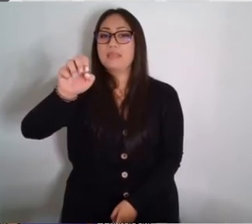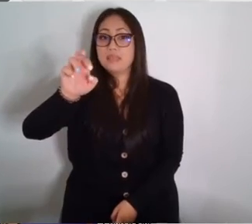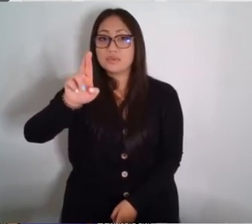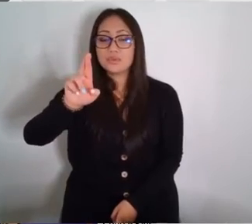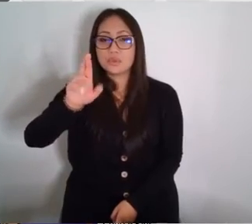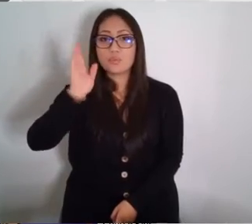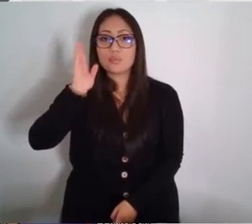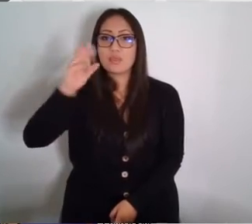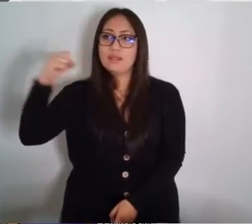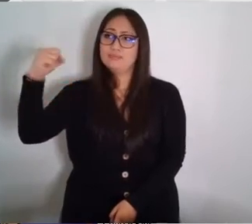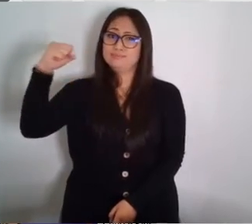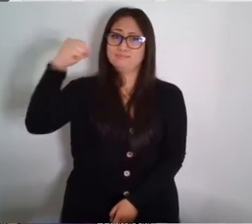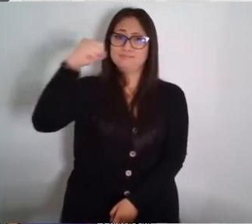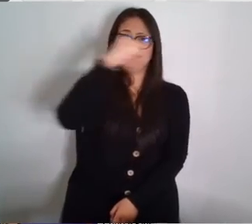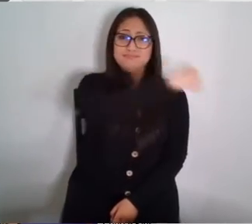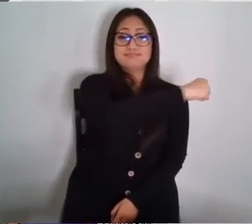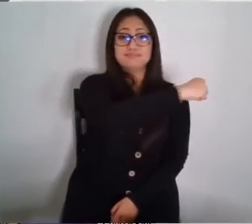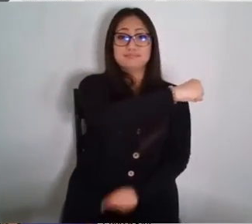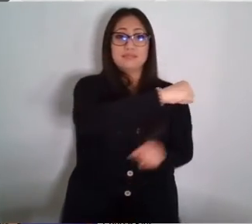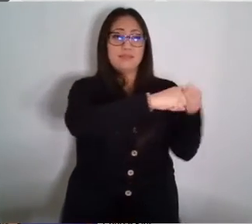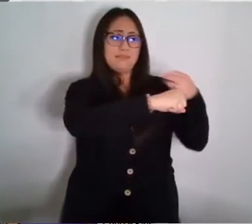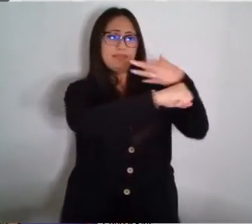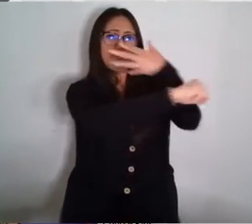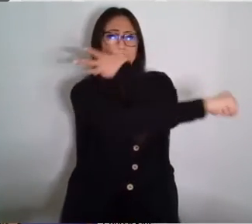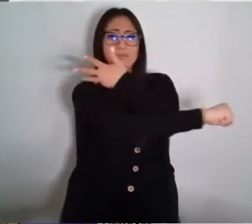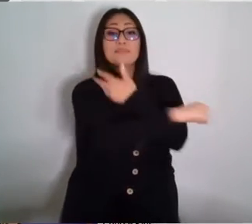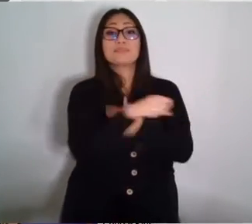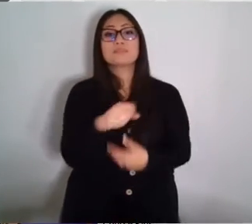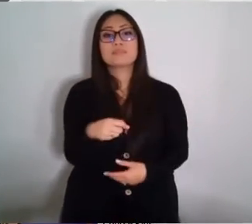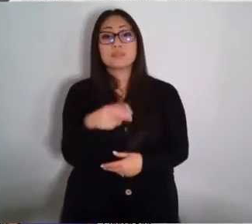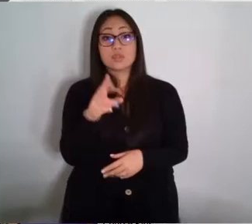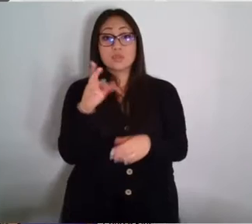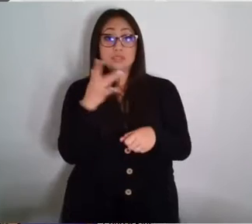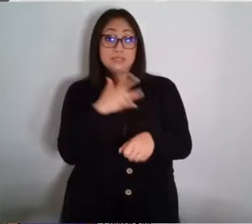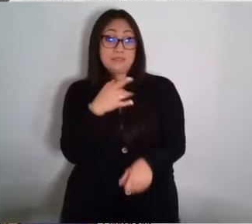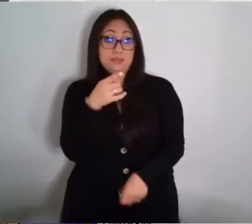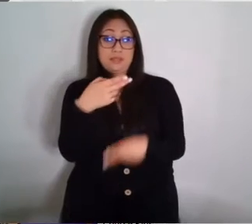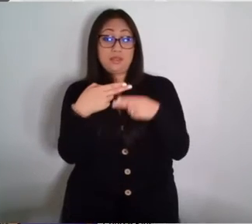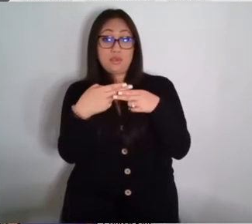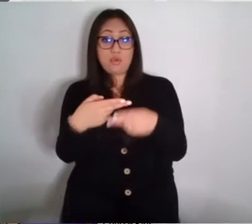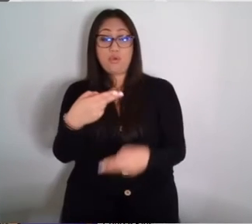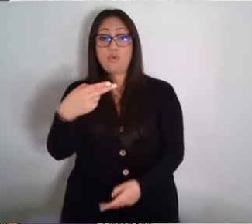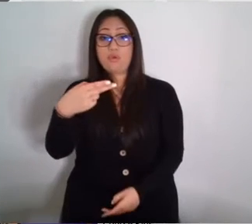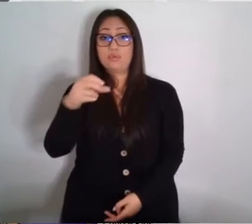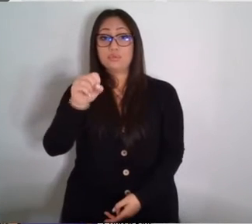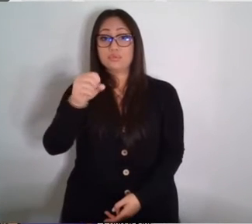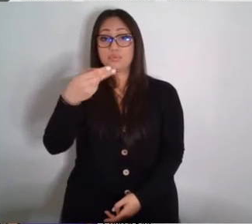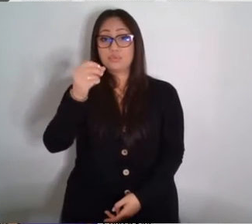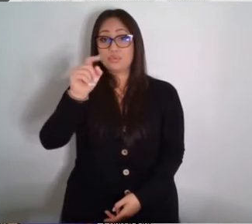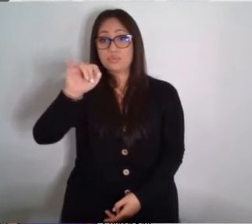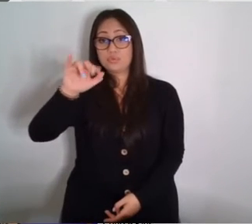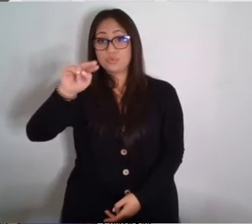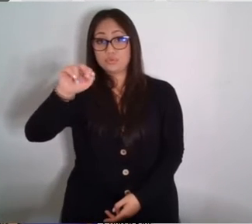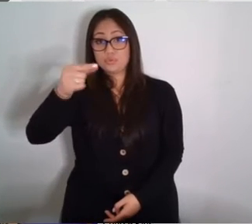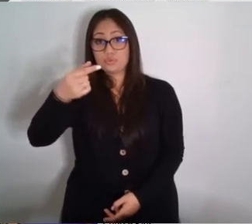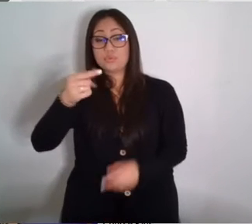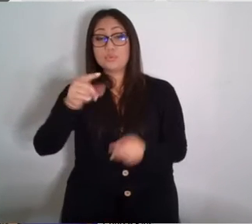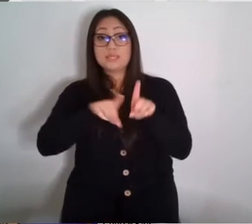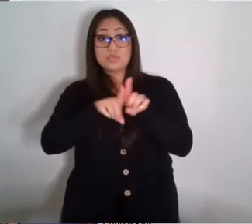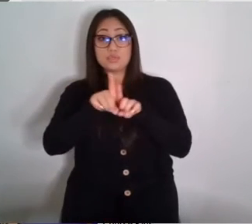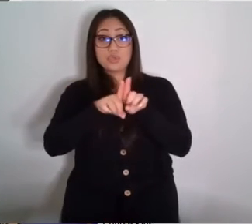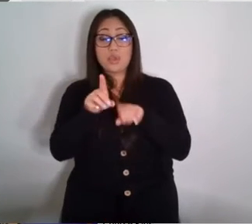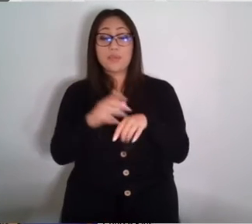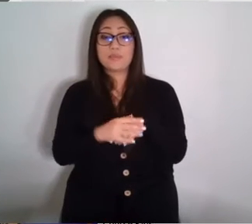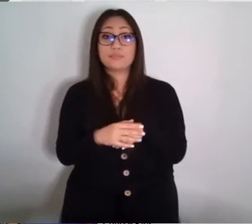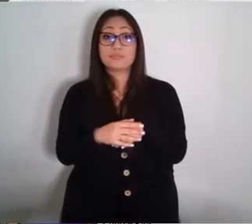You might have heard this called a shooting star, but now you know it's not a star at all. Most meteors burn up completely before they reach the surface